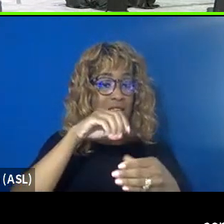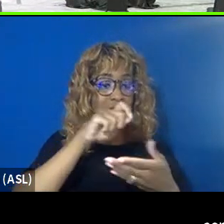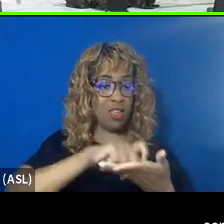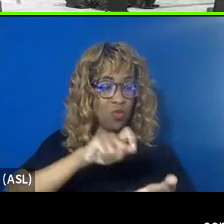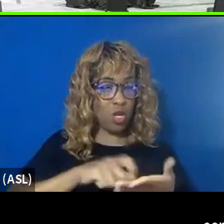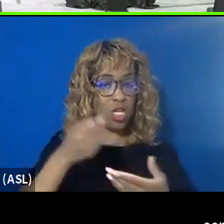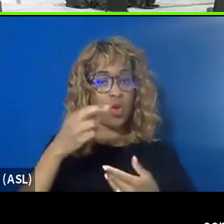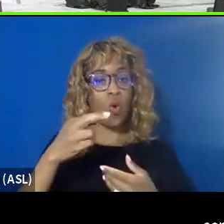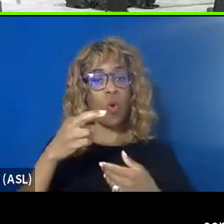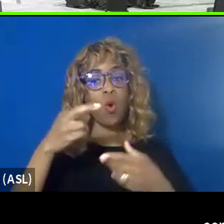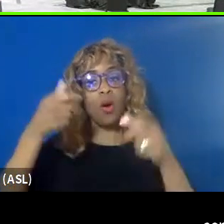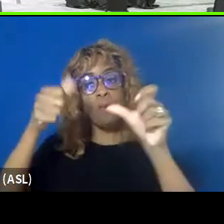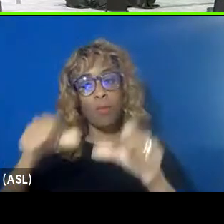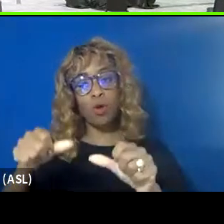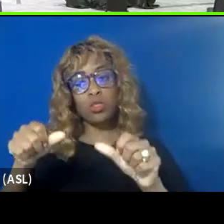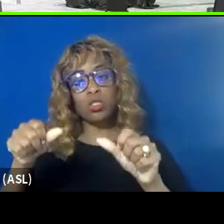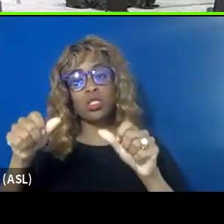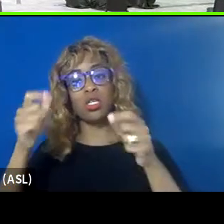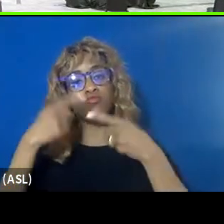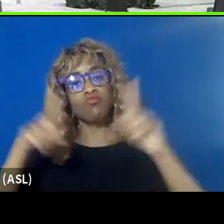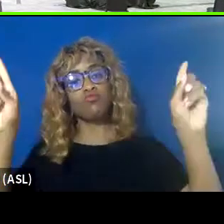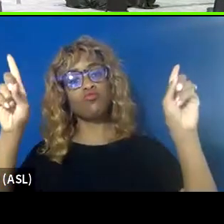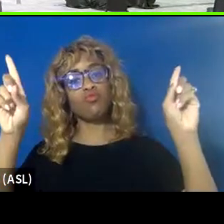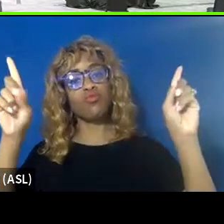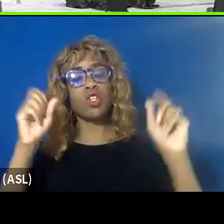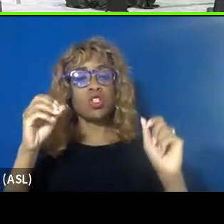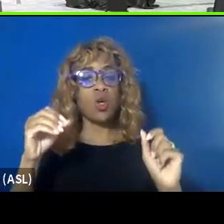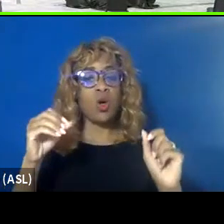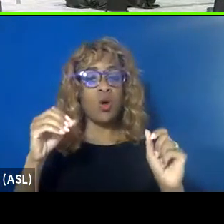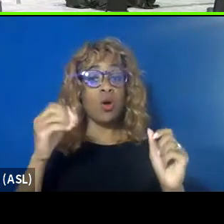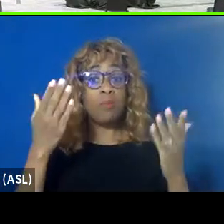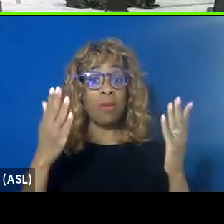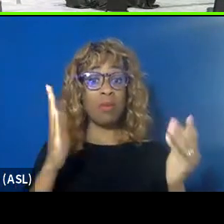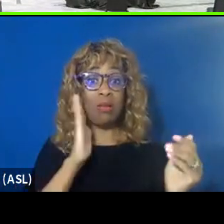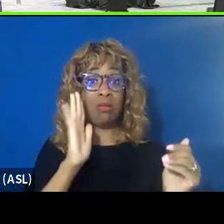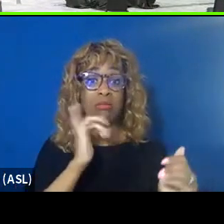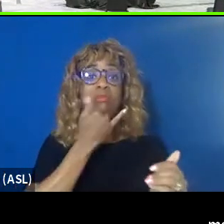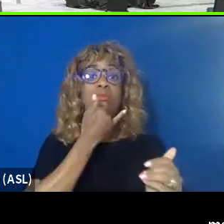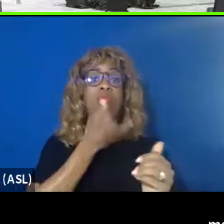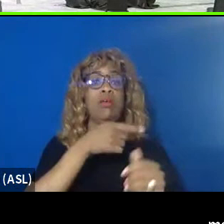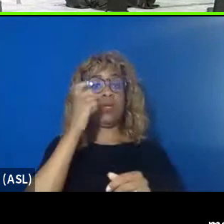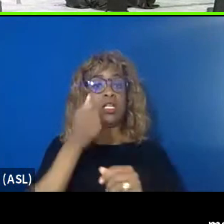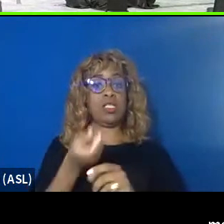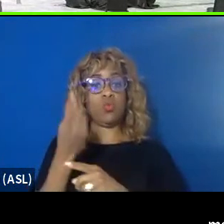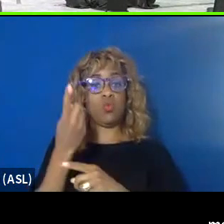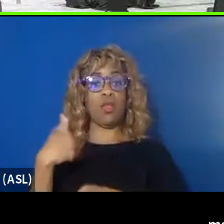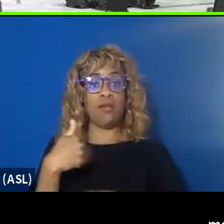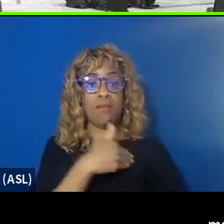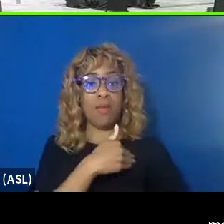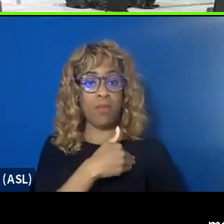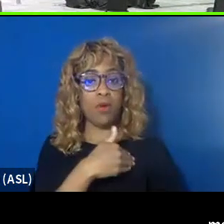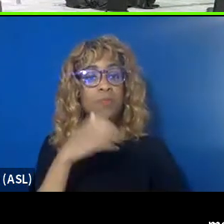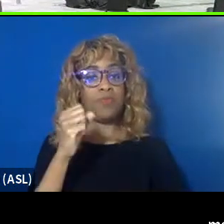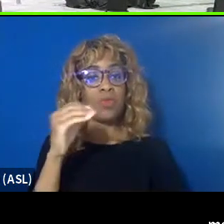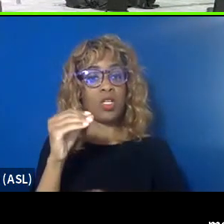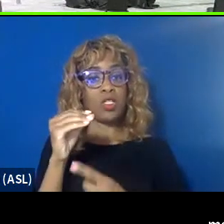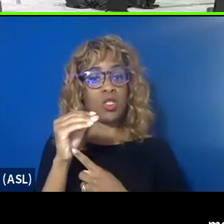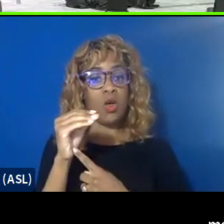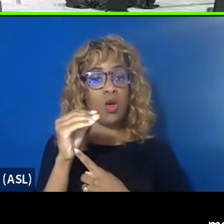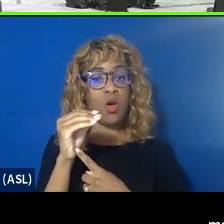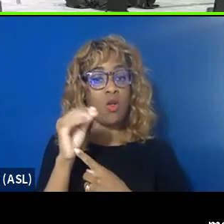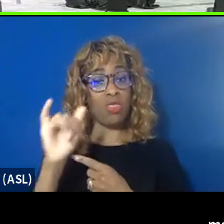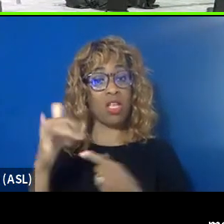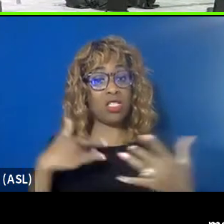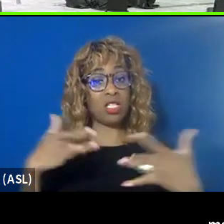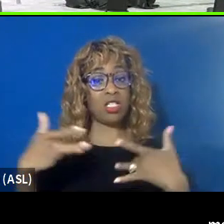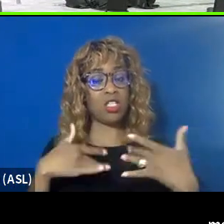we're going to be, as a commission, potentially running afoul of that because of one member. So that's a